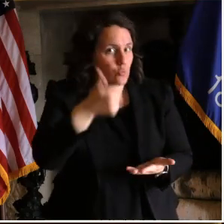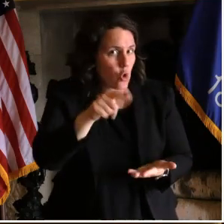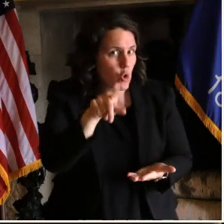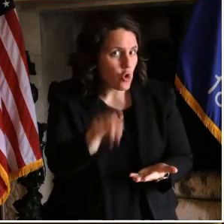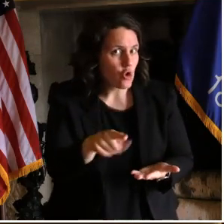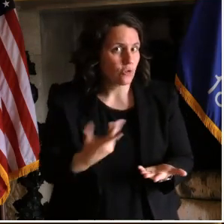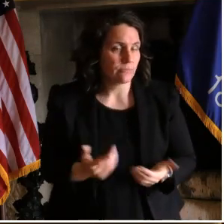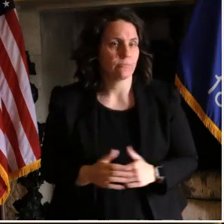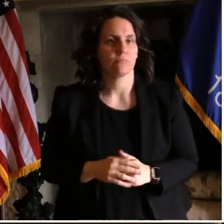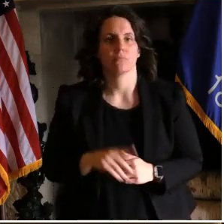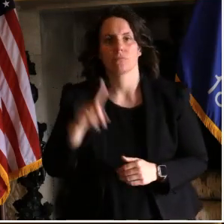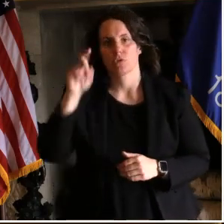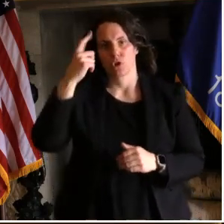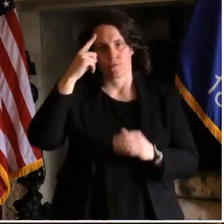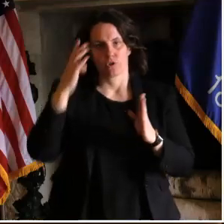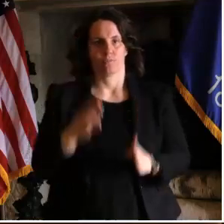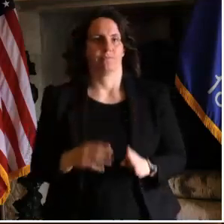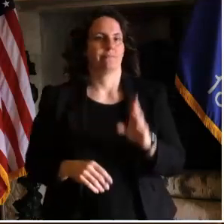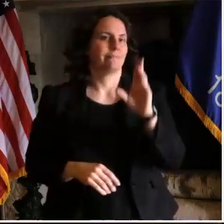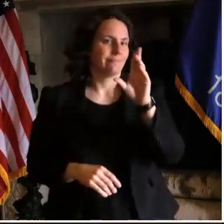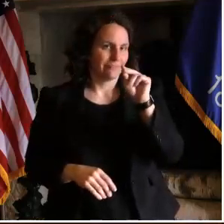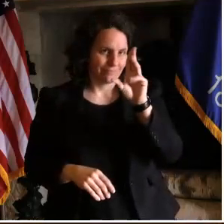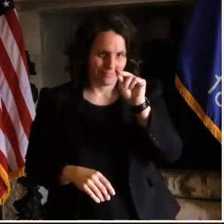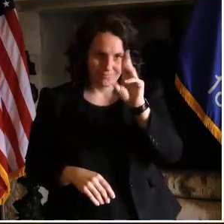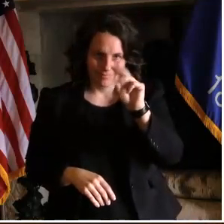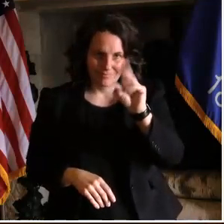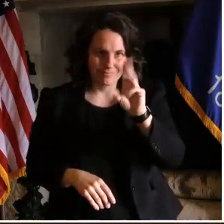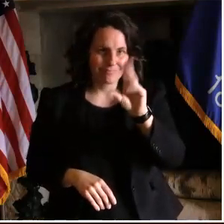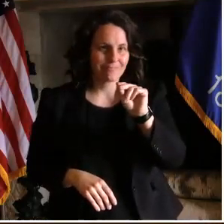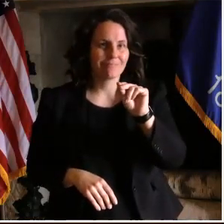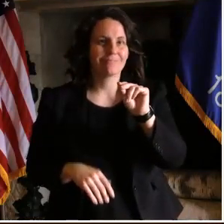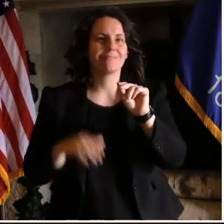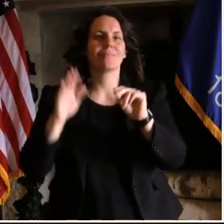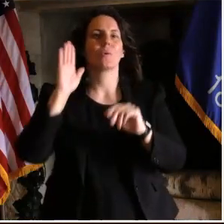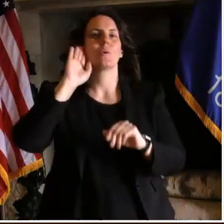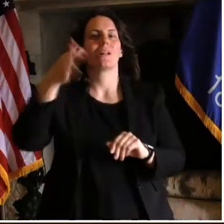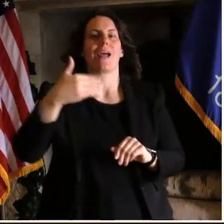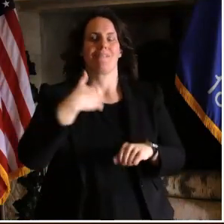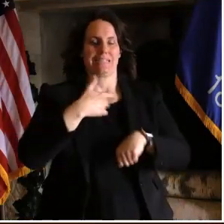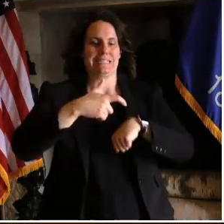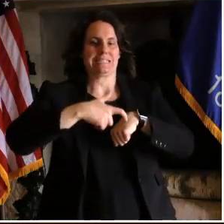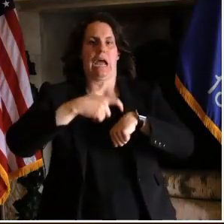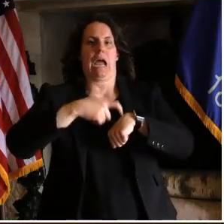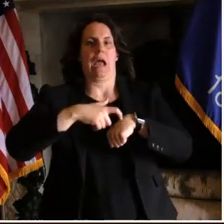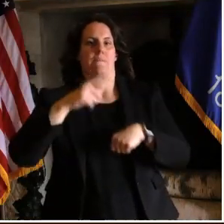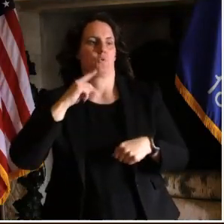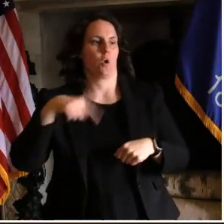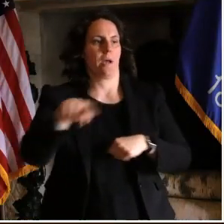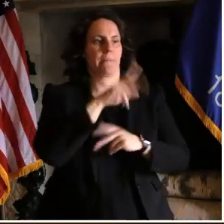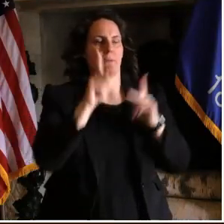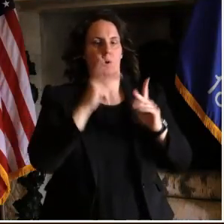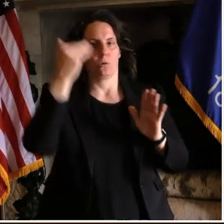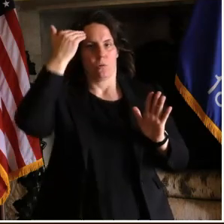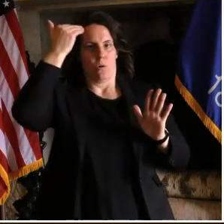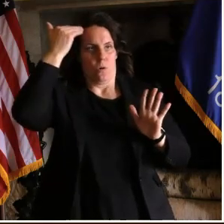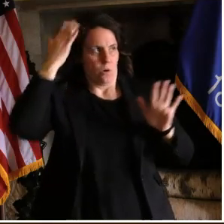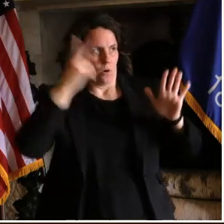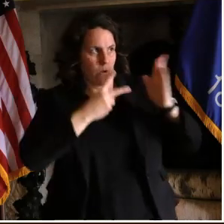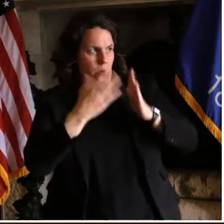will have a buffer time to make sure that everybody understands that. Now, there may be a time when there's a decision made